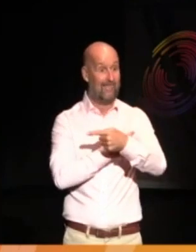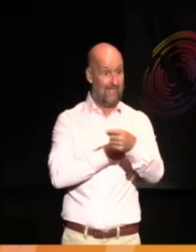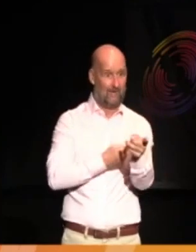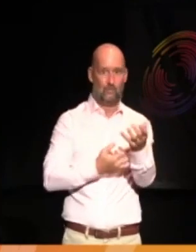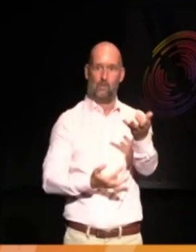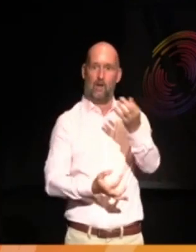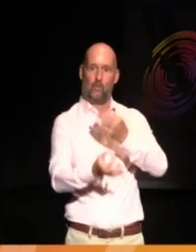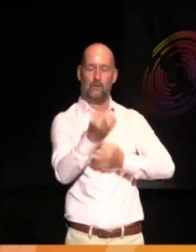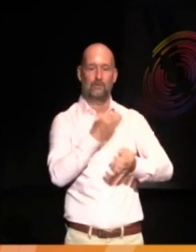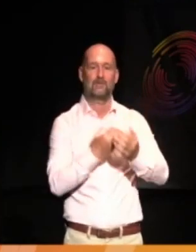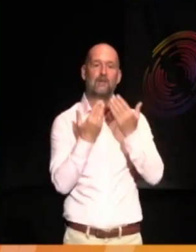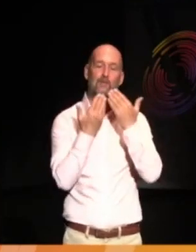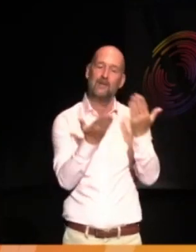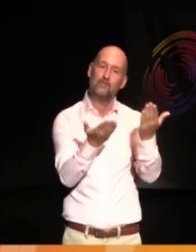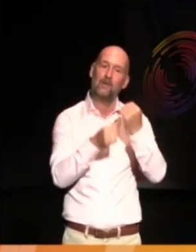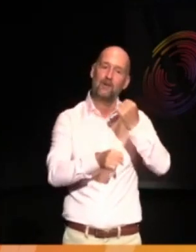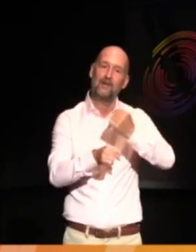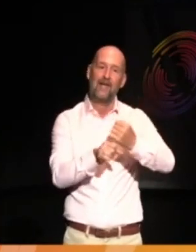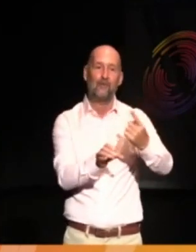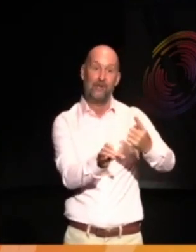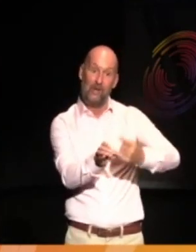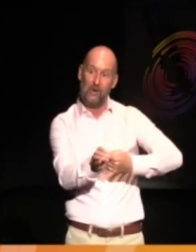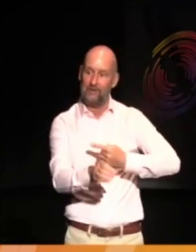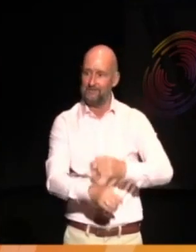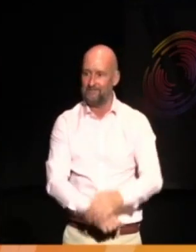questions. Can you please welcome Gary Younge?